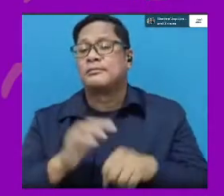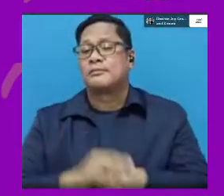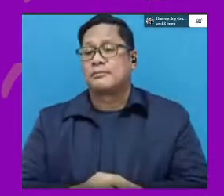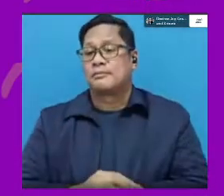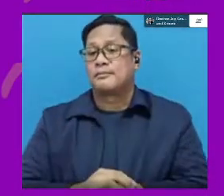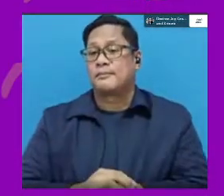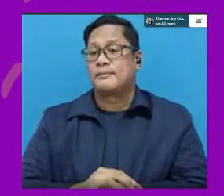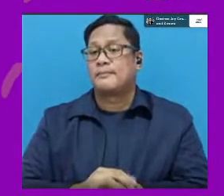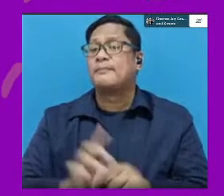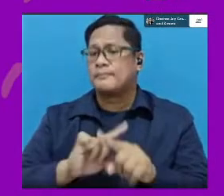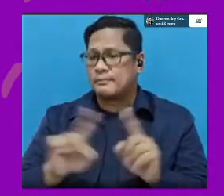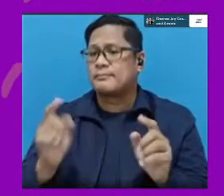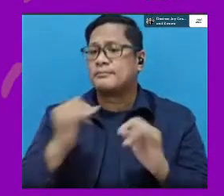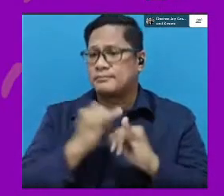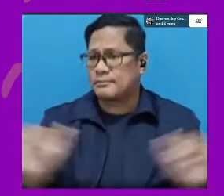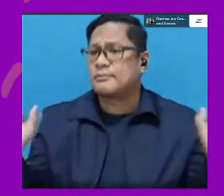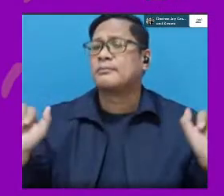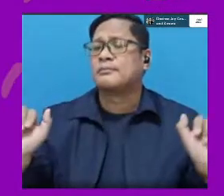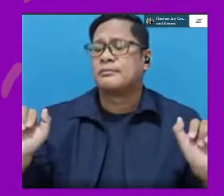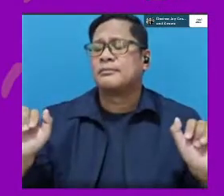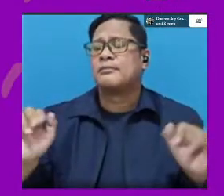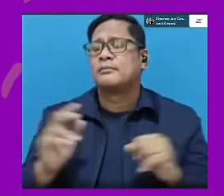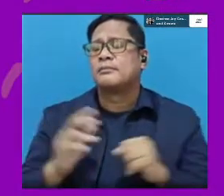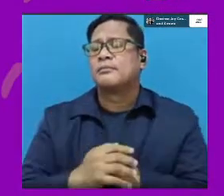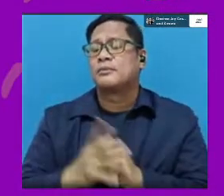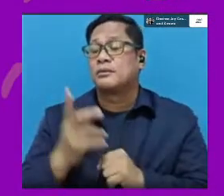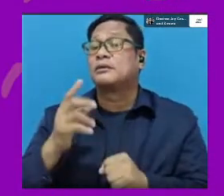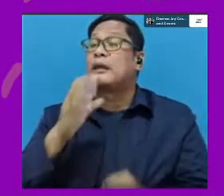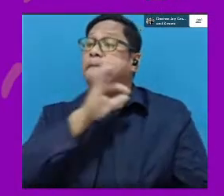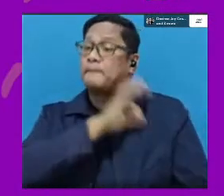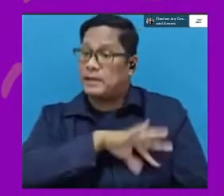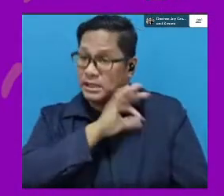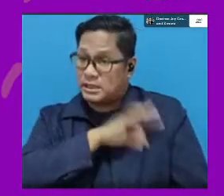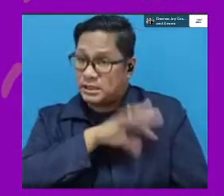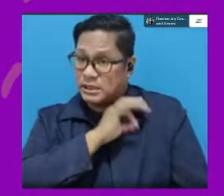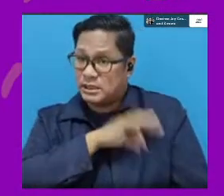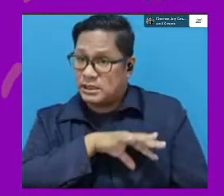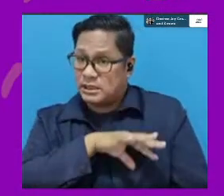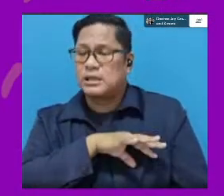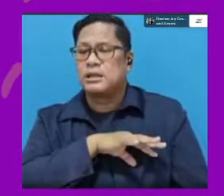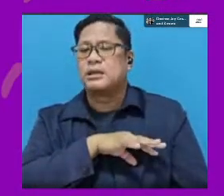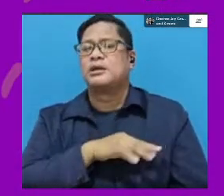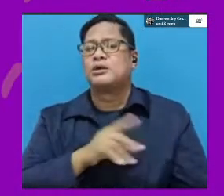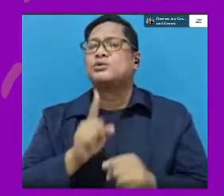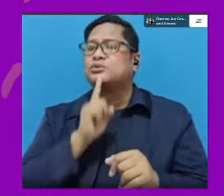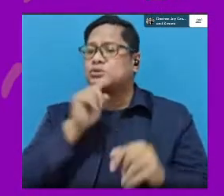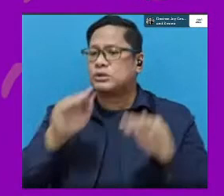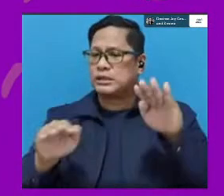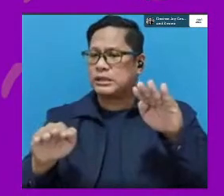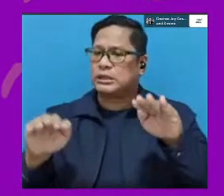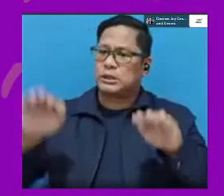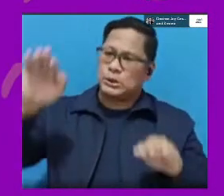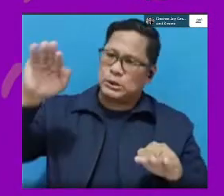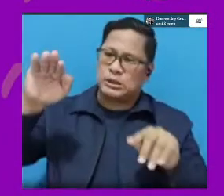we still make sure that the benefits will outweigh the risks. Acknowledging